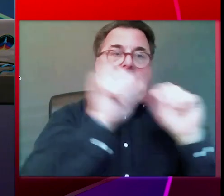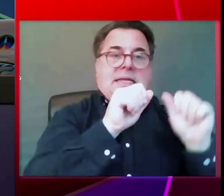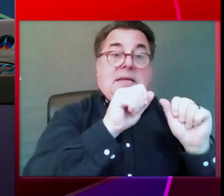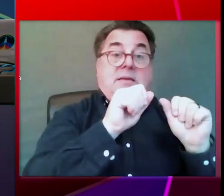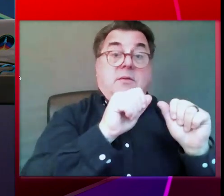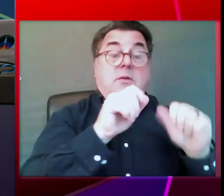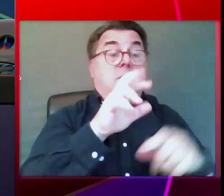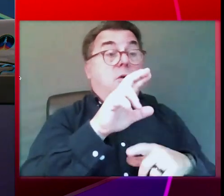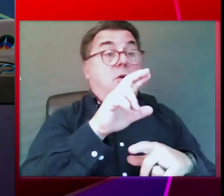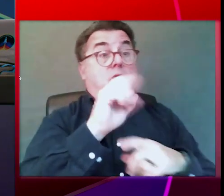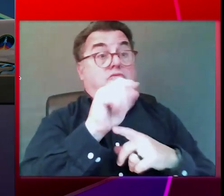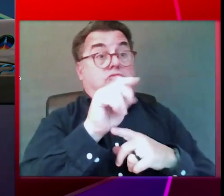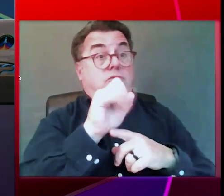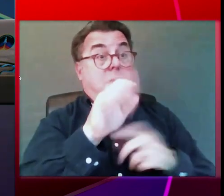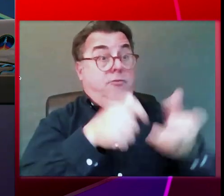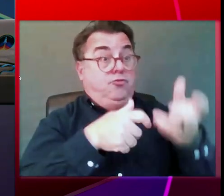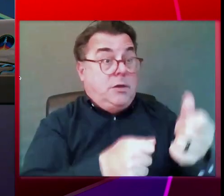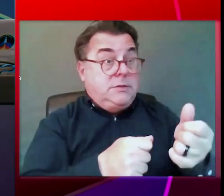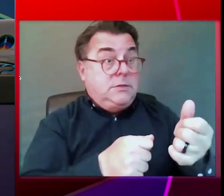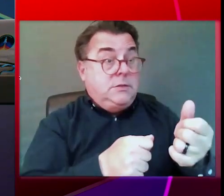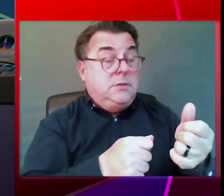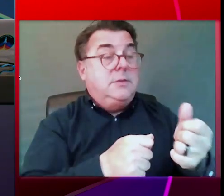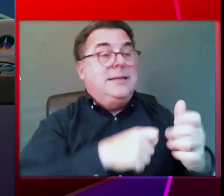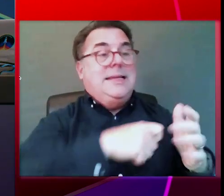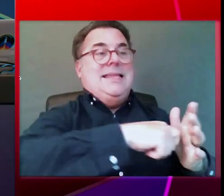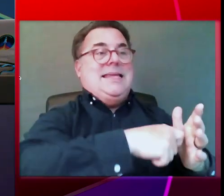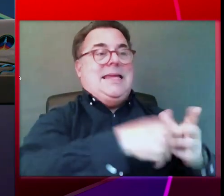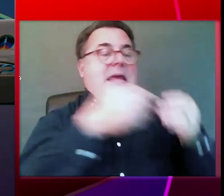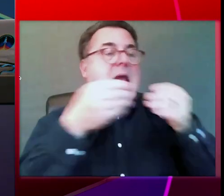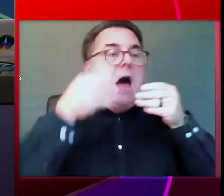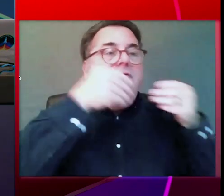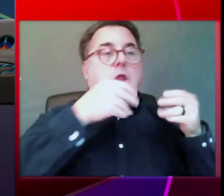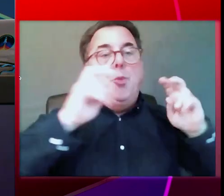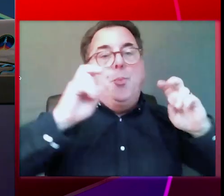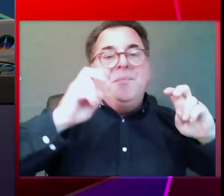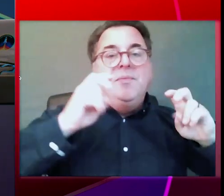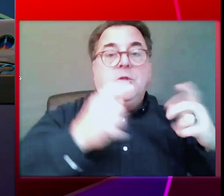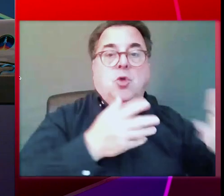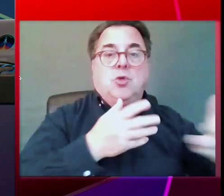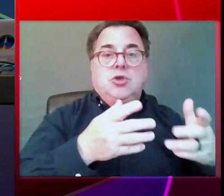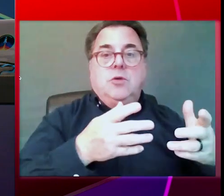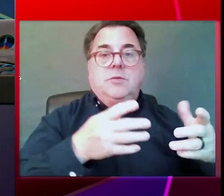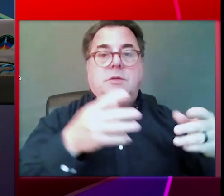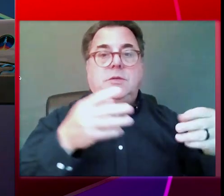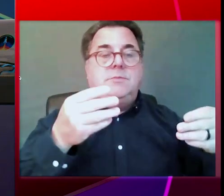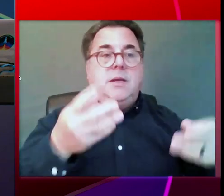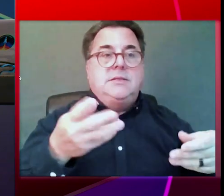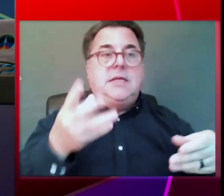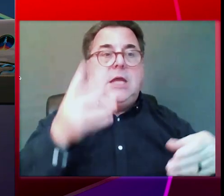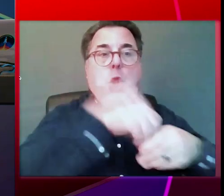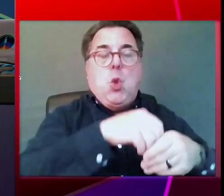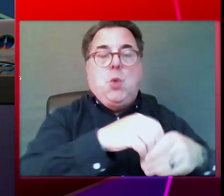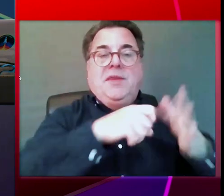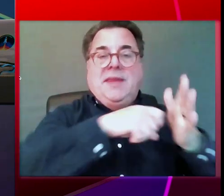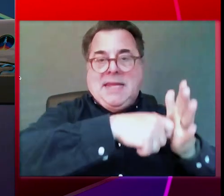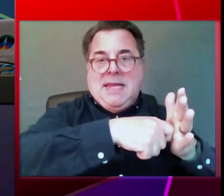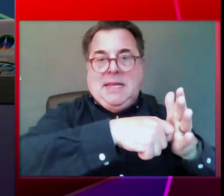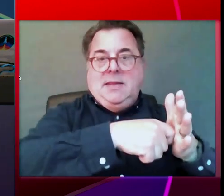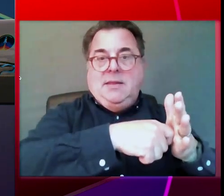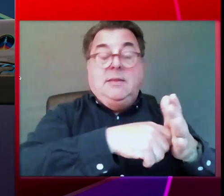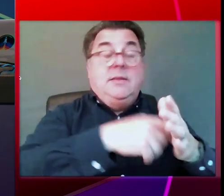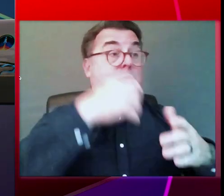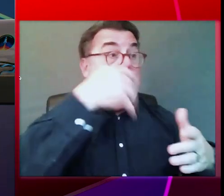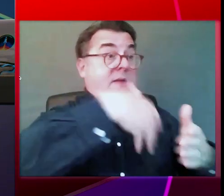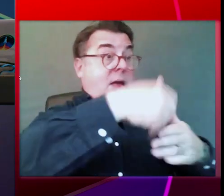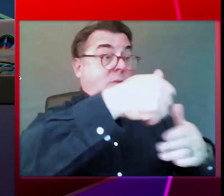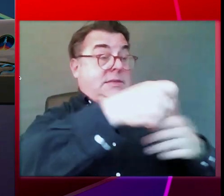in? The root of trust comes in the key envelope. Those services need to envelope that key, and if we use an external key store